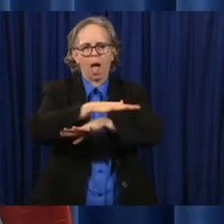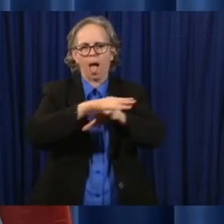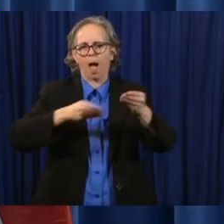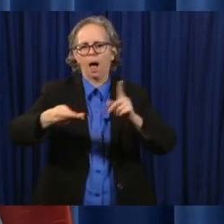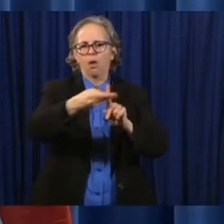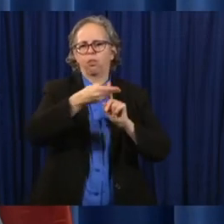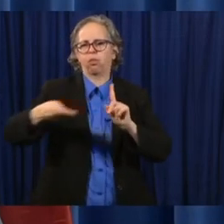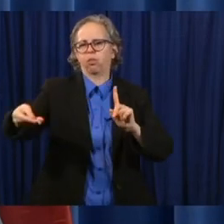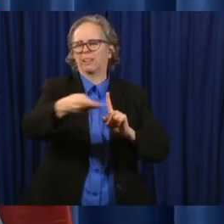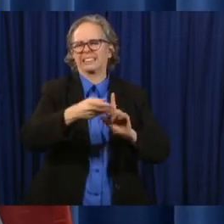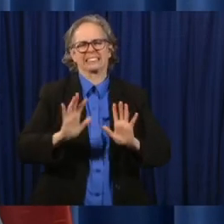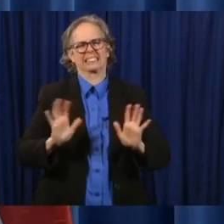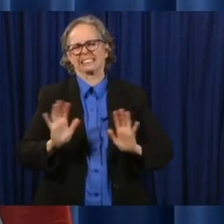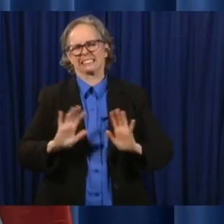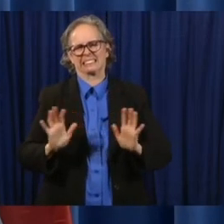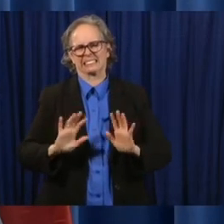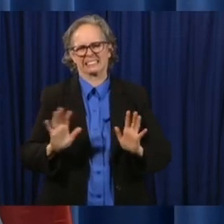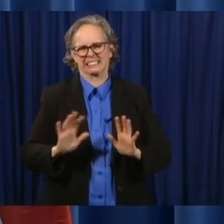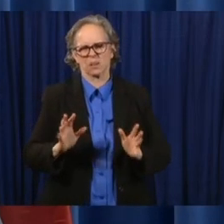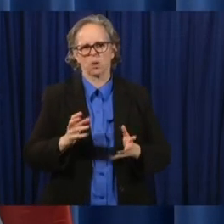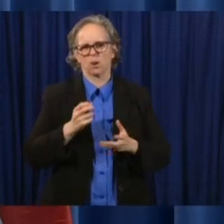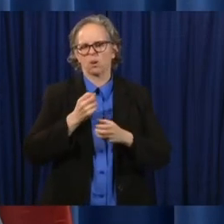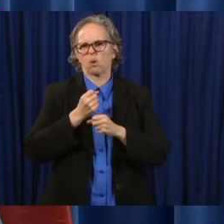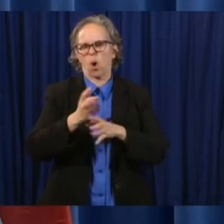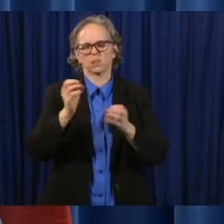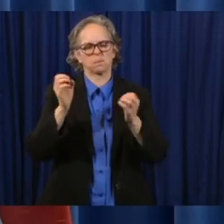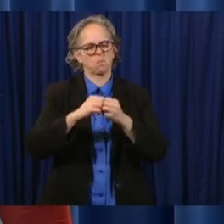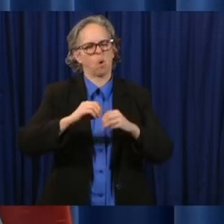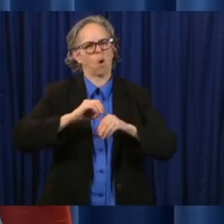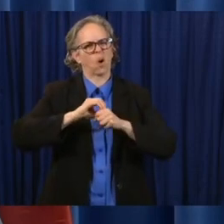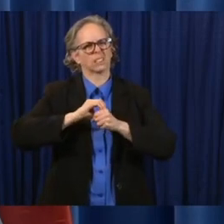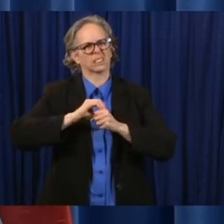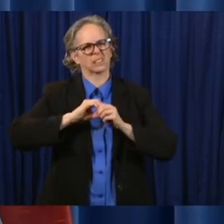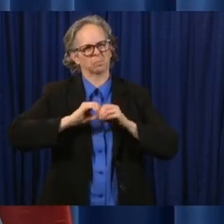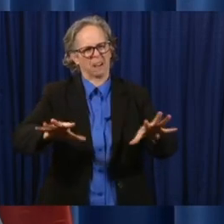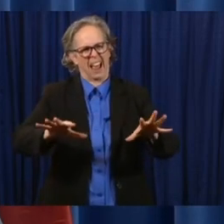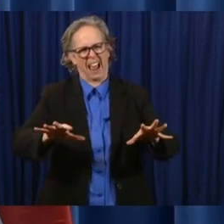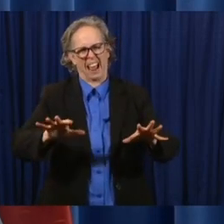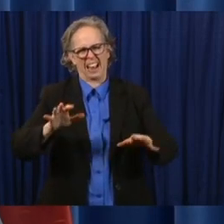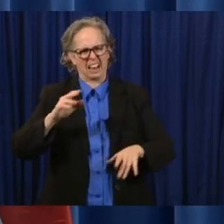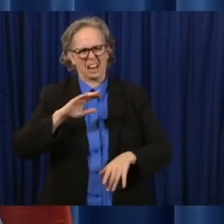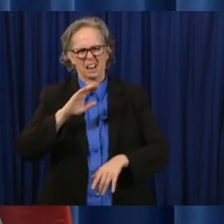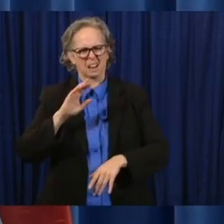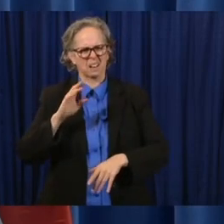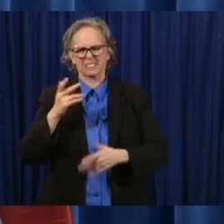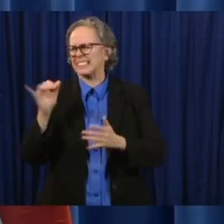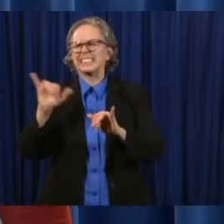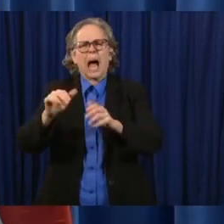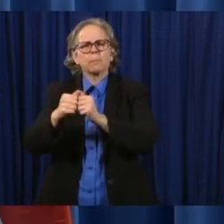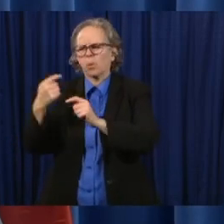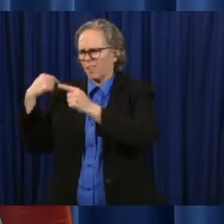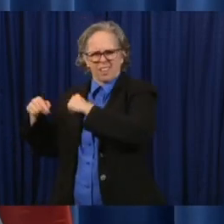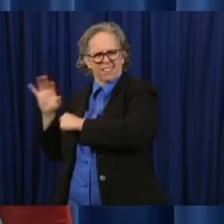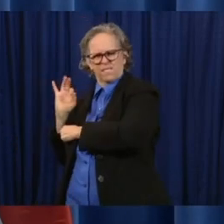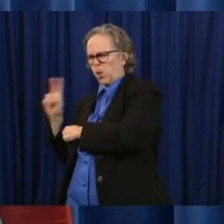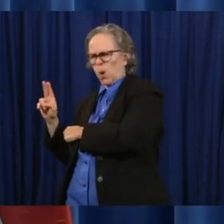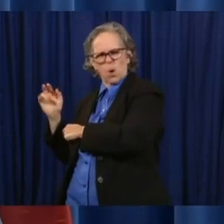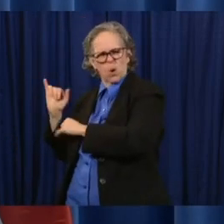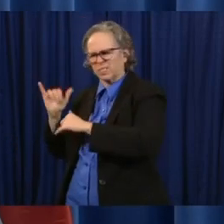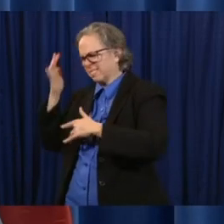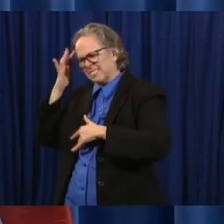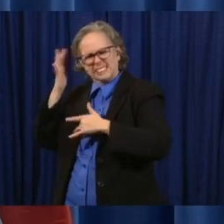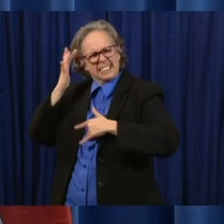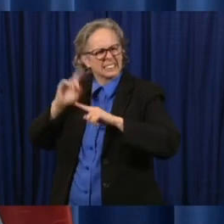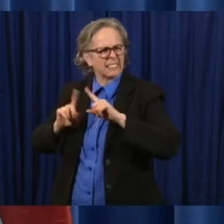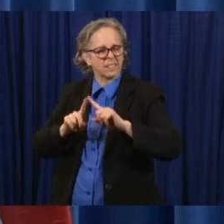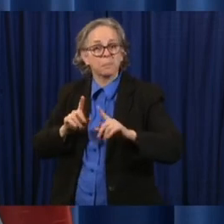spread. That's true whether it's the flu or whatever, it's COVID-19. But because this is so deadly,